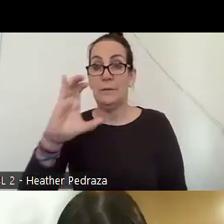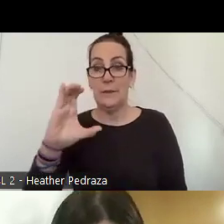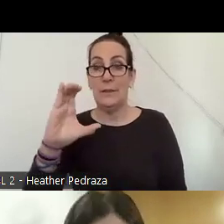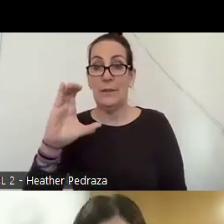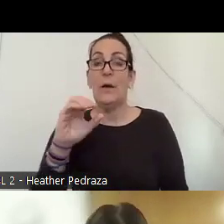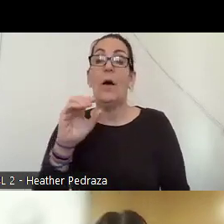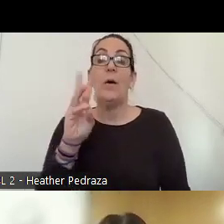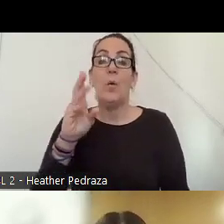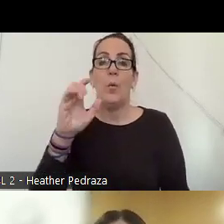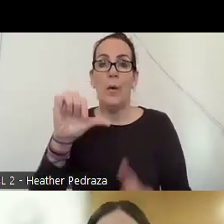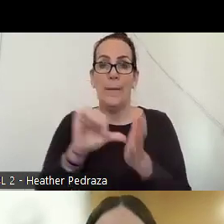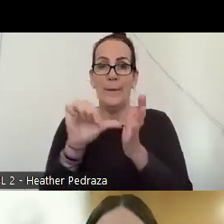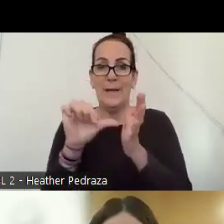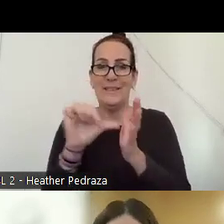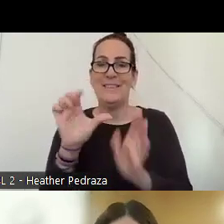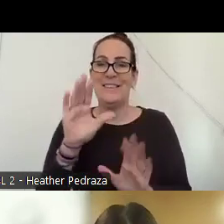name, sorry.